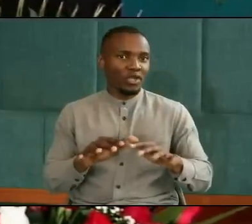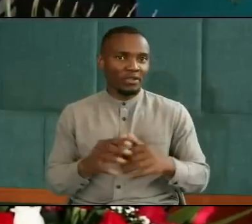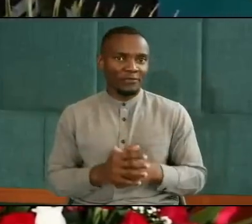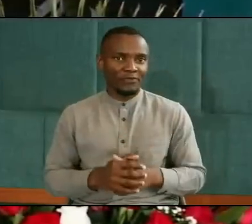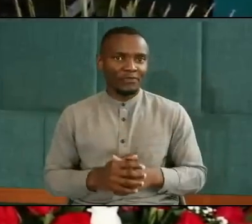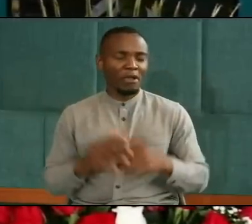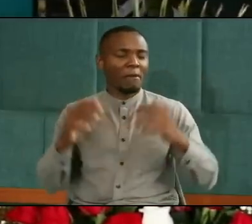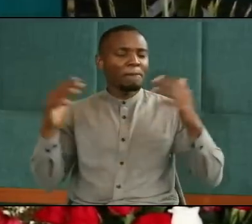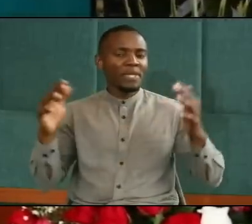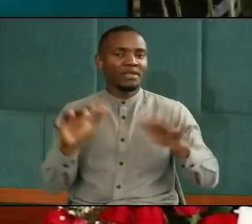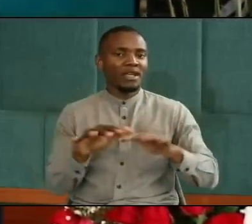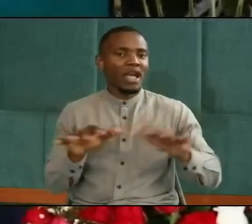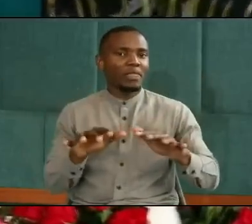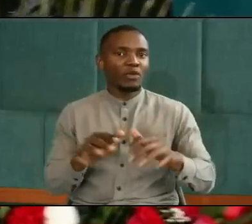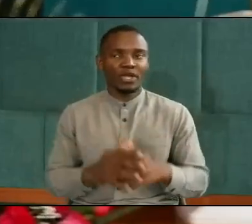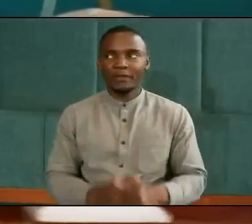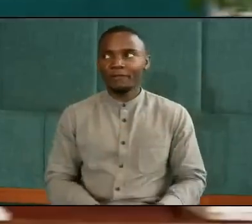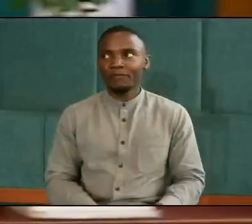Huge earthquake.